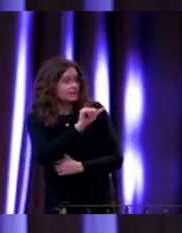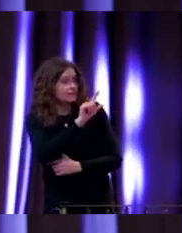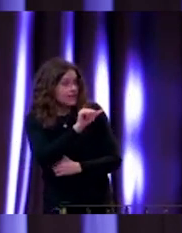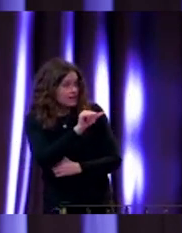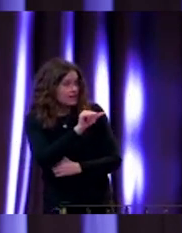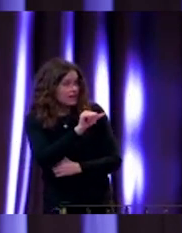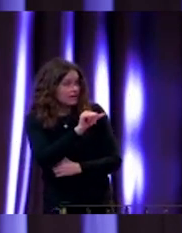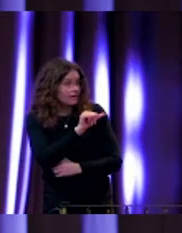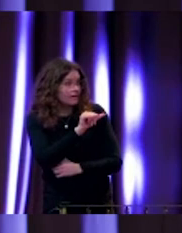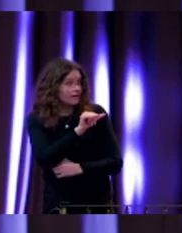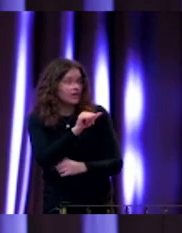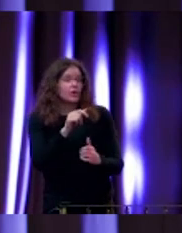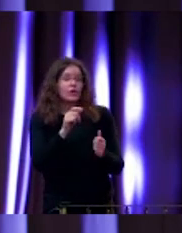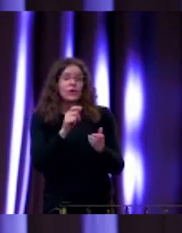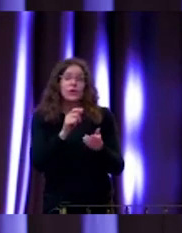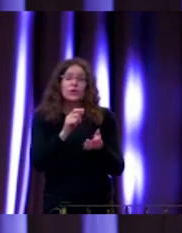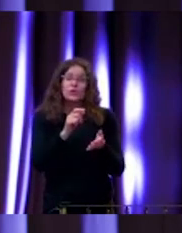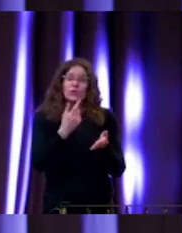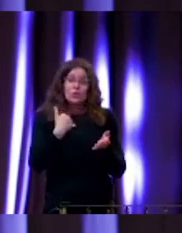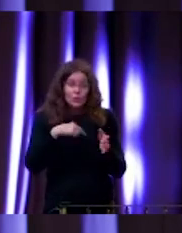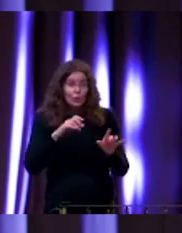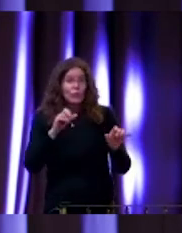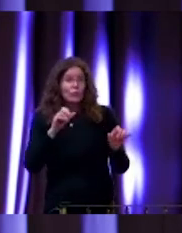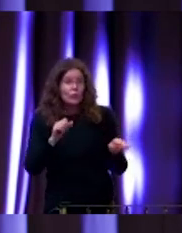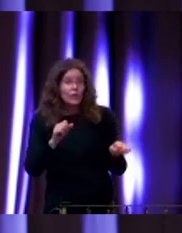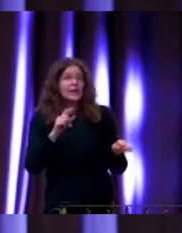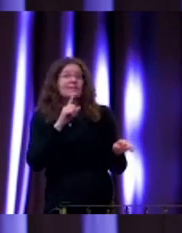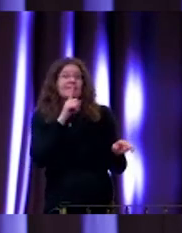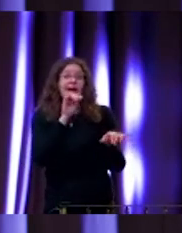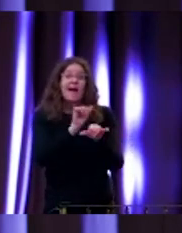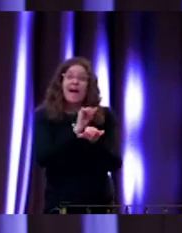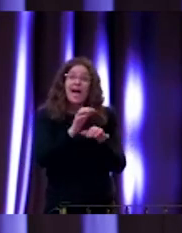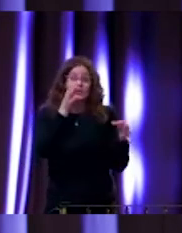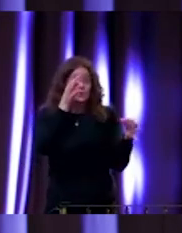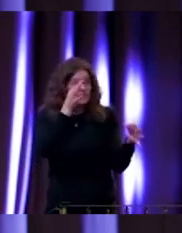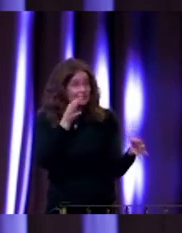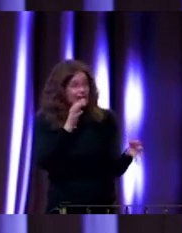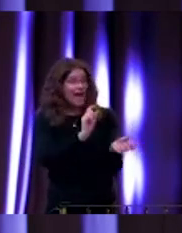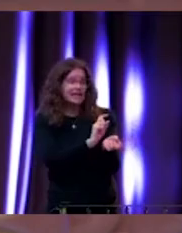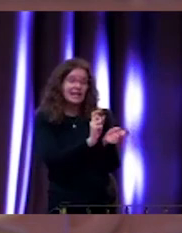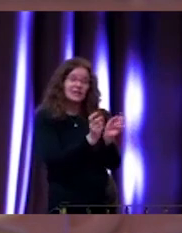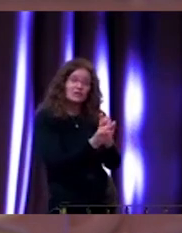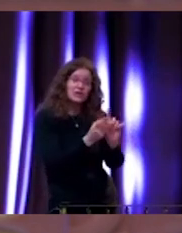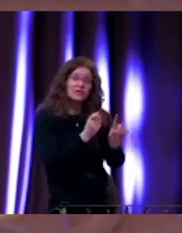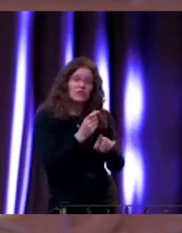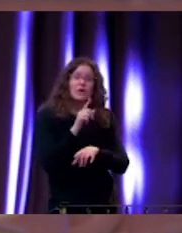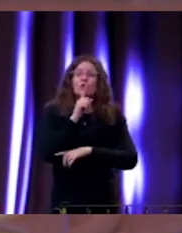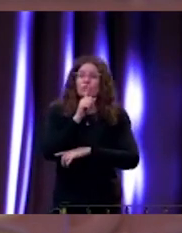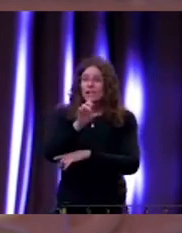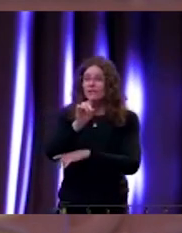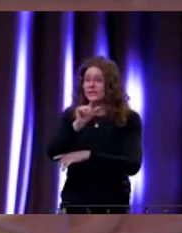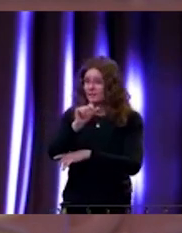making process, make actual decisions and adjustments that are based on real data, not us intuiting our